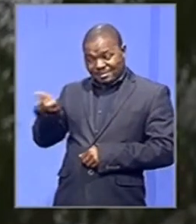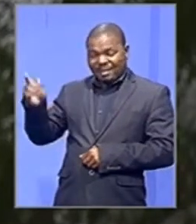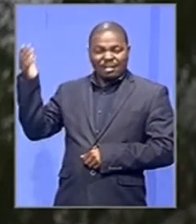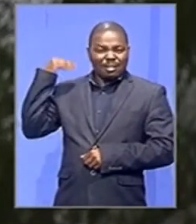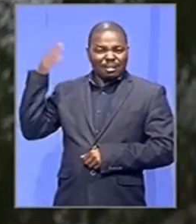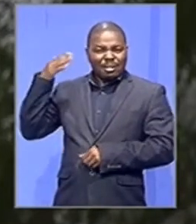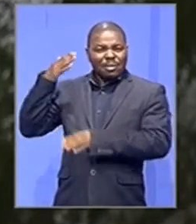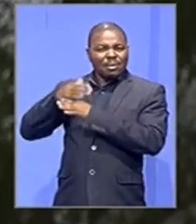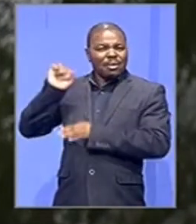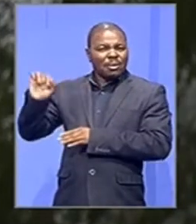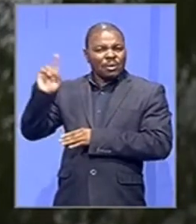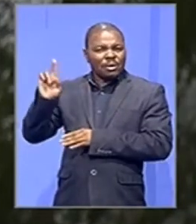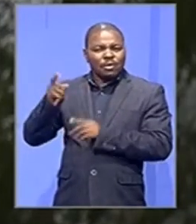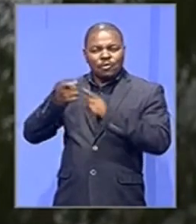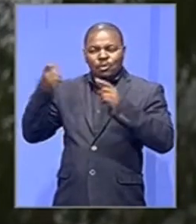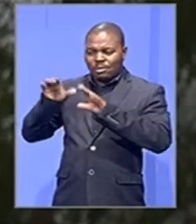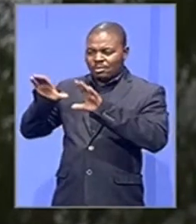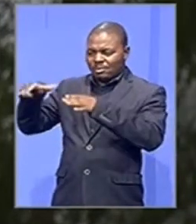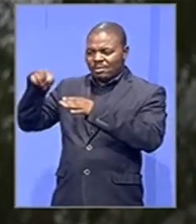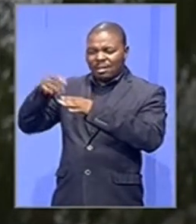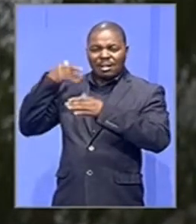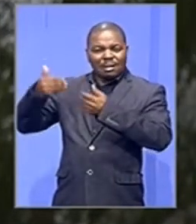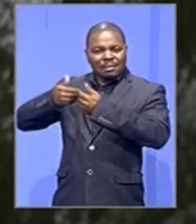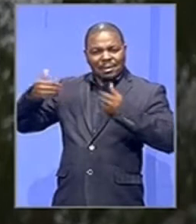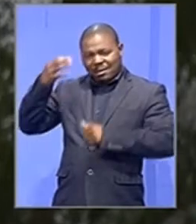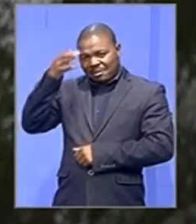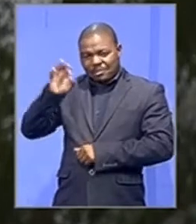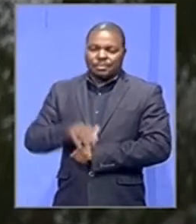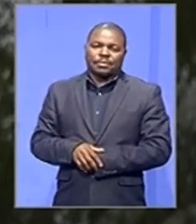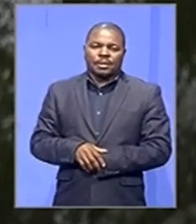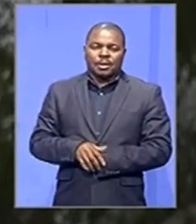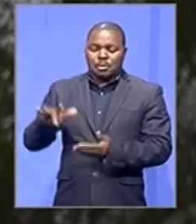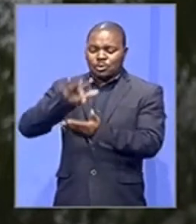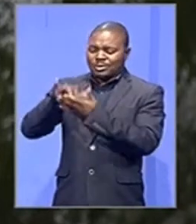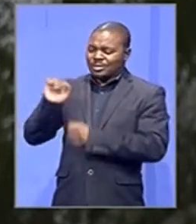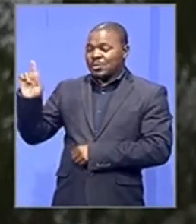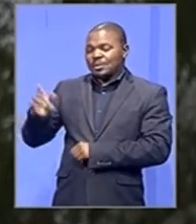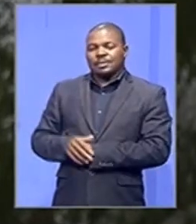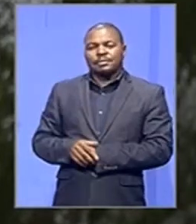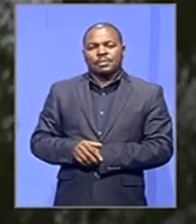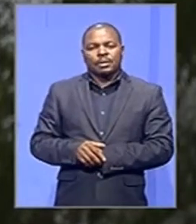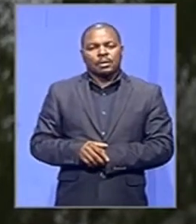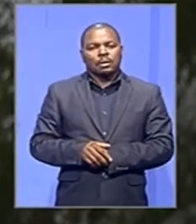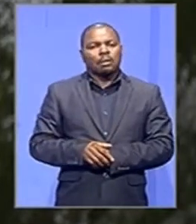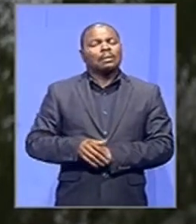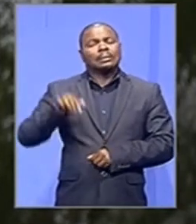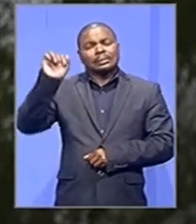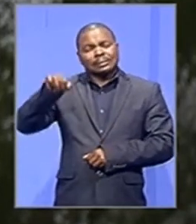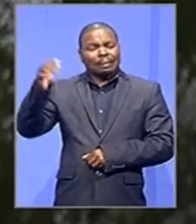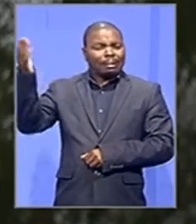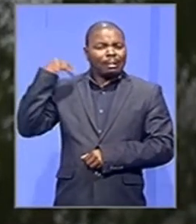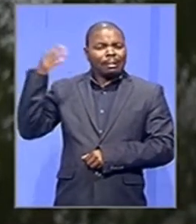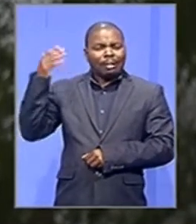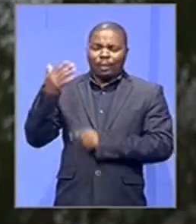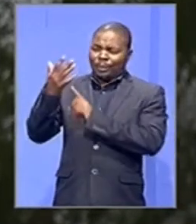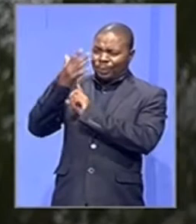occupied in the hierarchy of an oppressive state. We must never forget the injustices of the